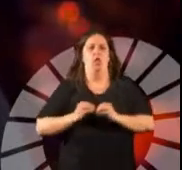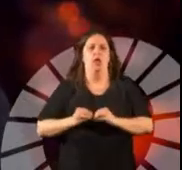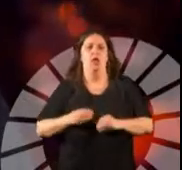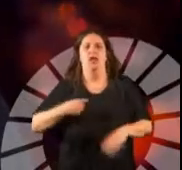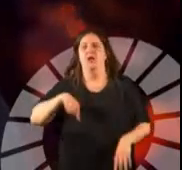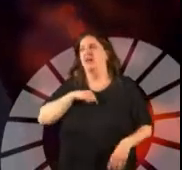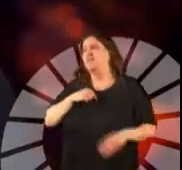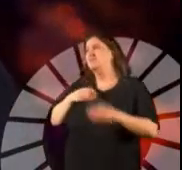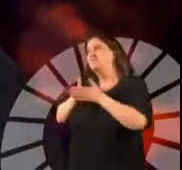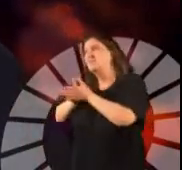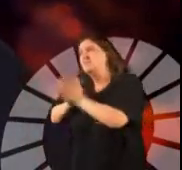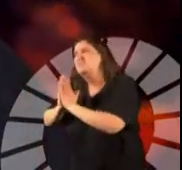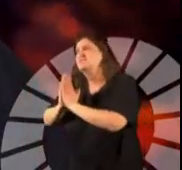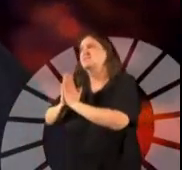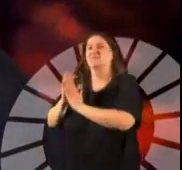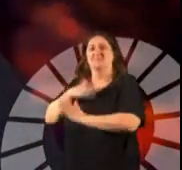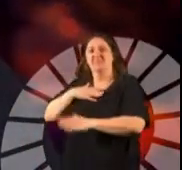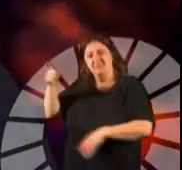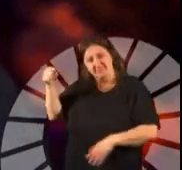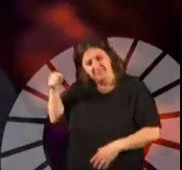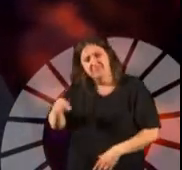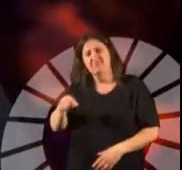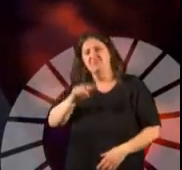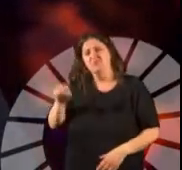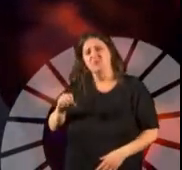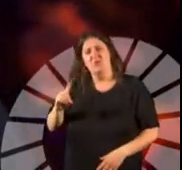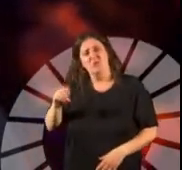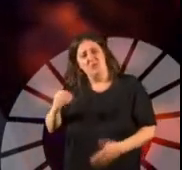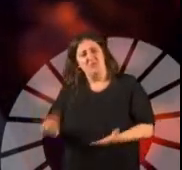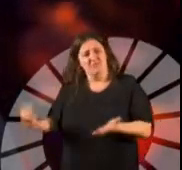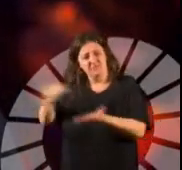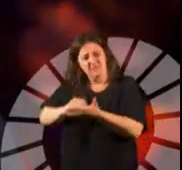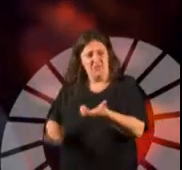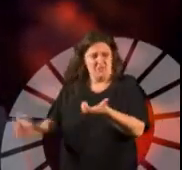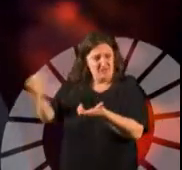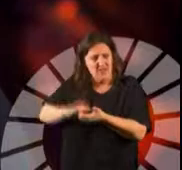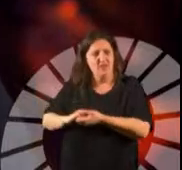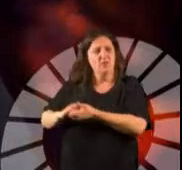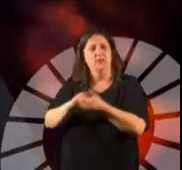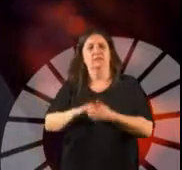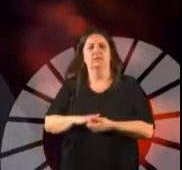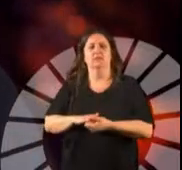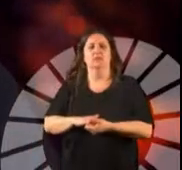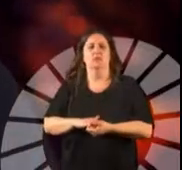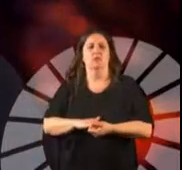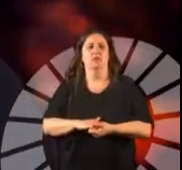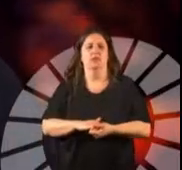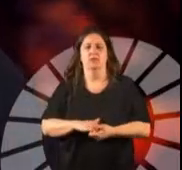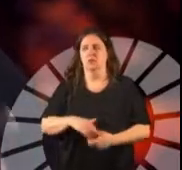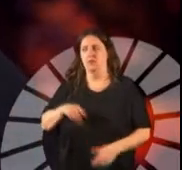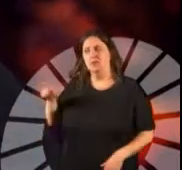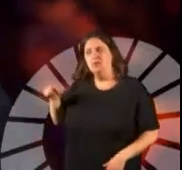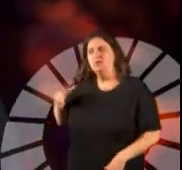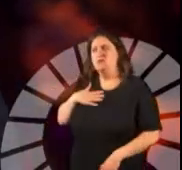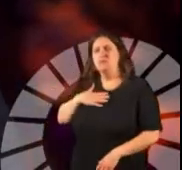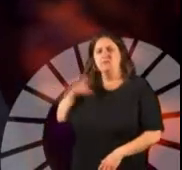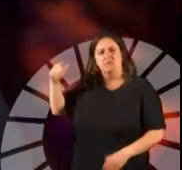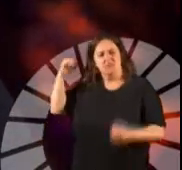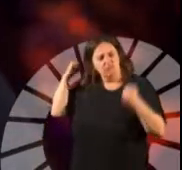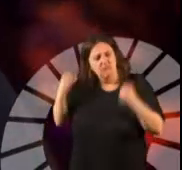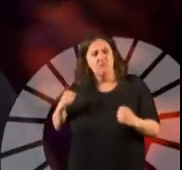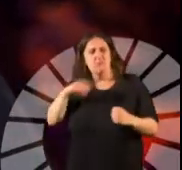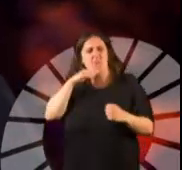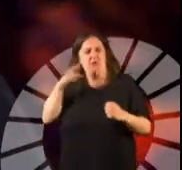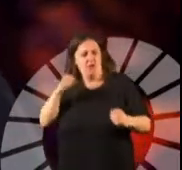asking her to actually restart the Zodo Association. My mother is a strong woman. She's resilient. She's a combatant. She's